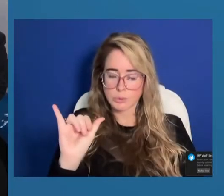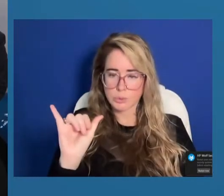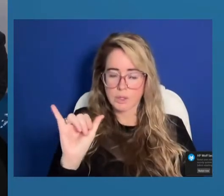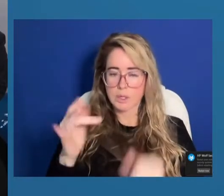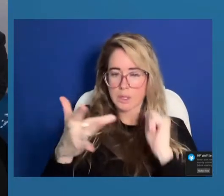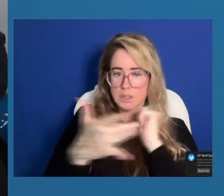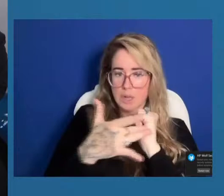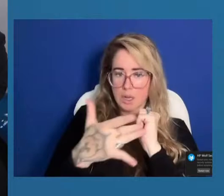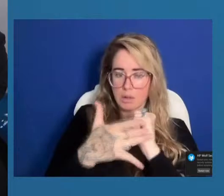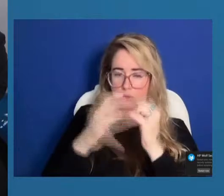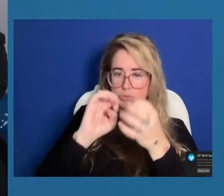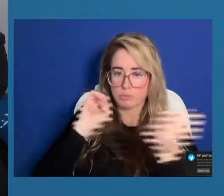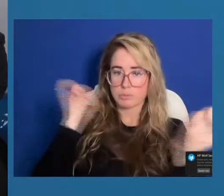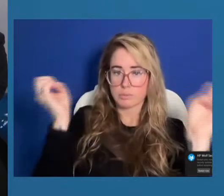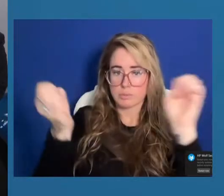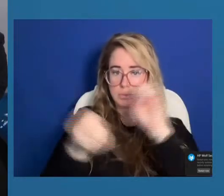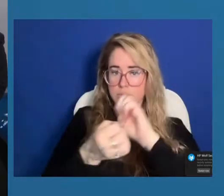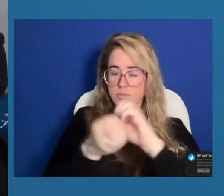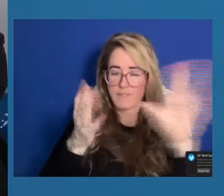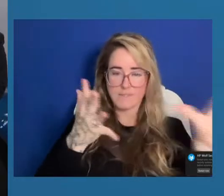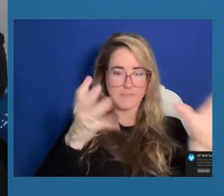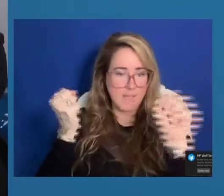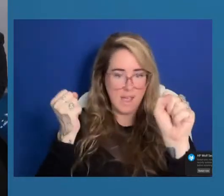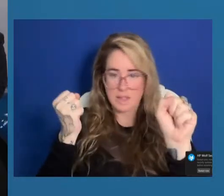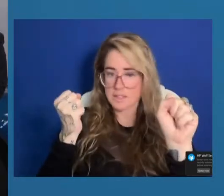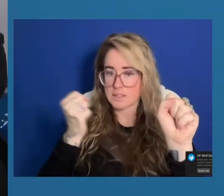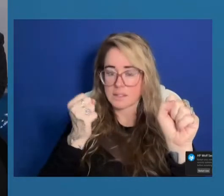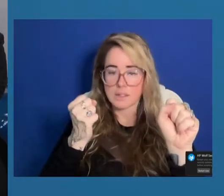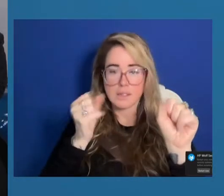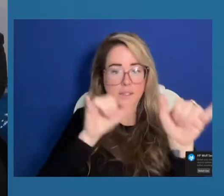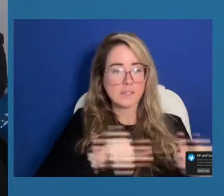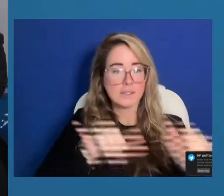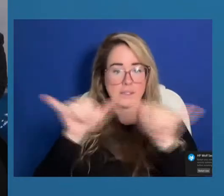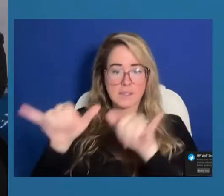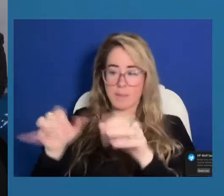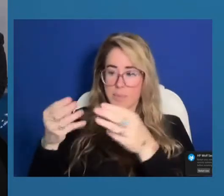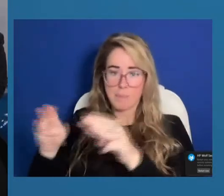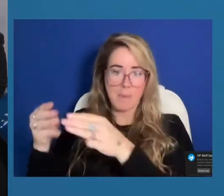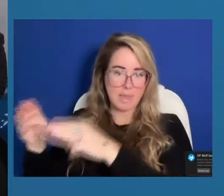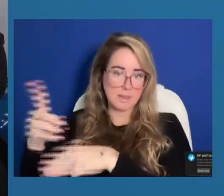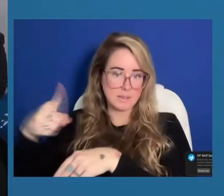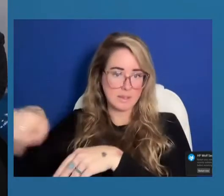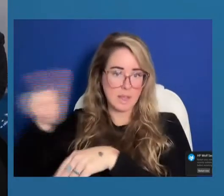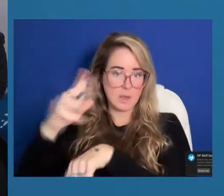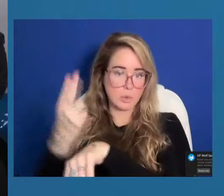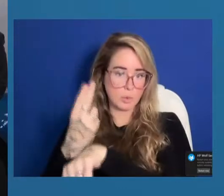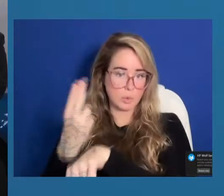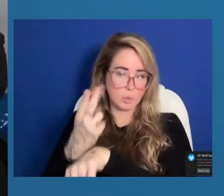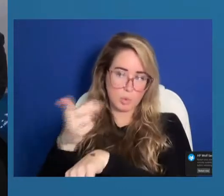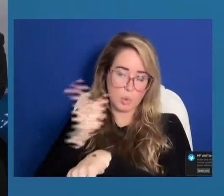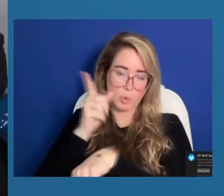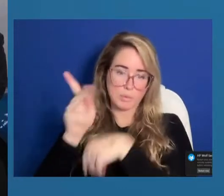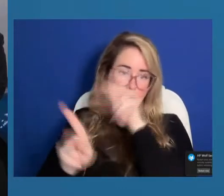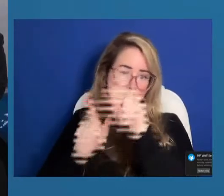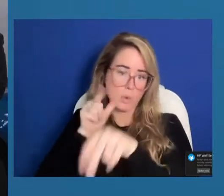Technology evolves at lightning speed, and so do the methods used by those who threaten our